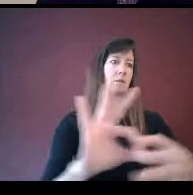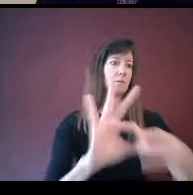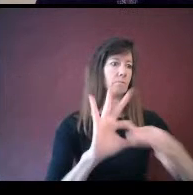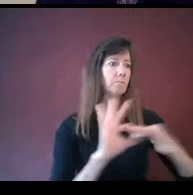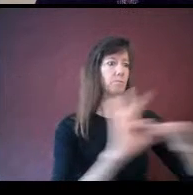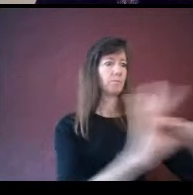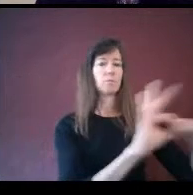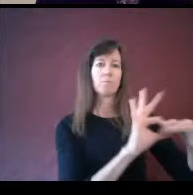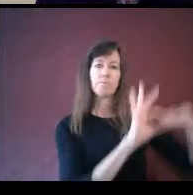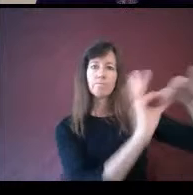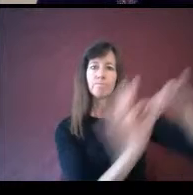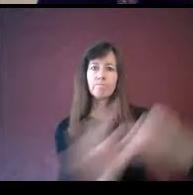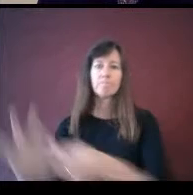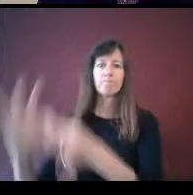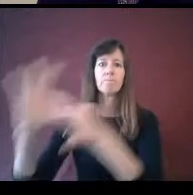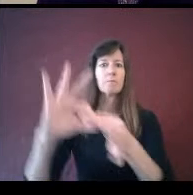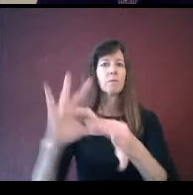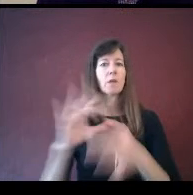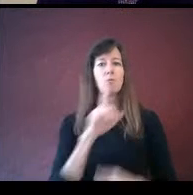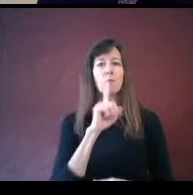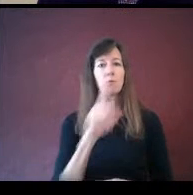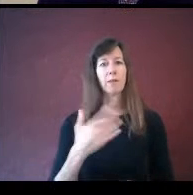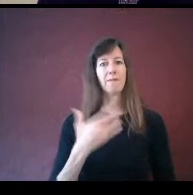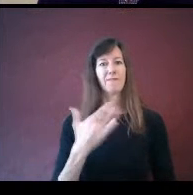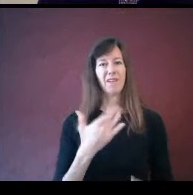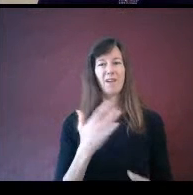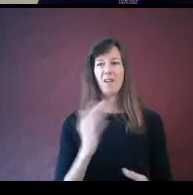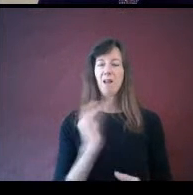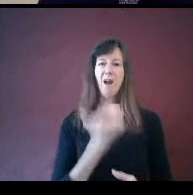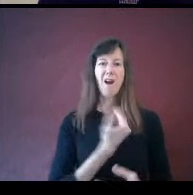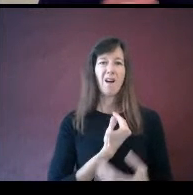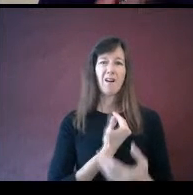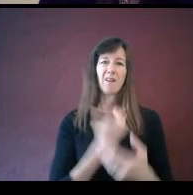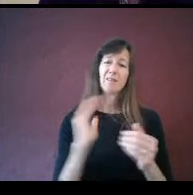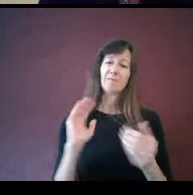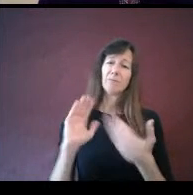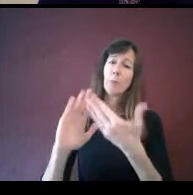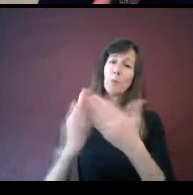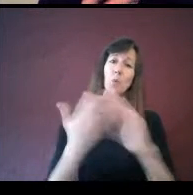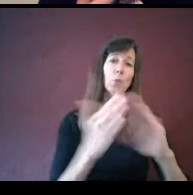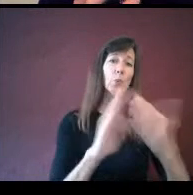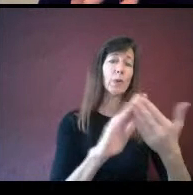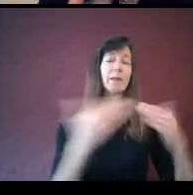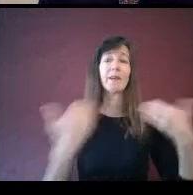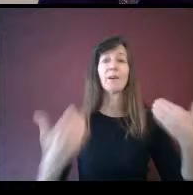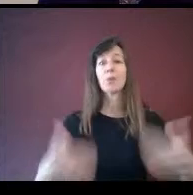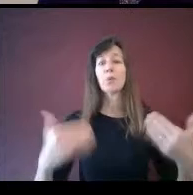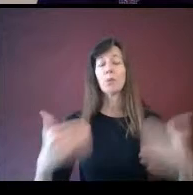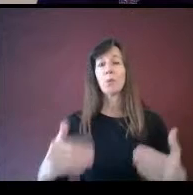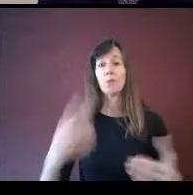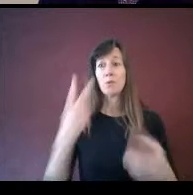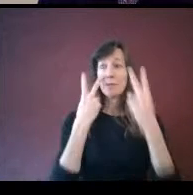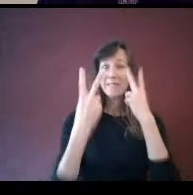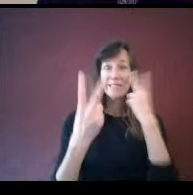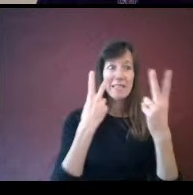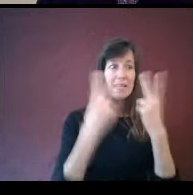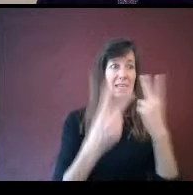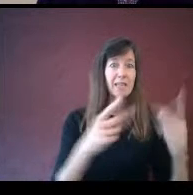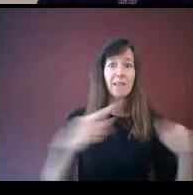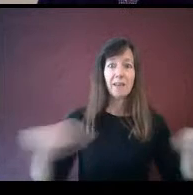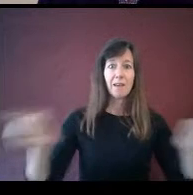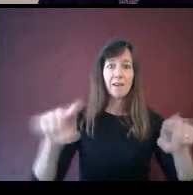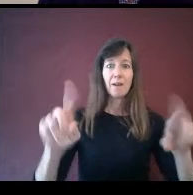whole thing that we have here as community, to see us respond to that challenge